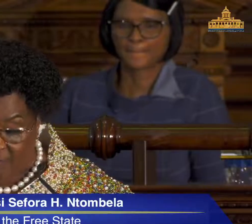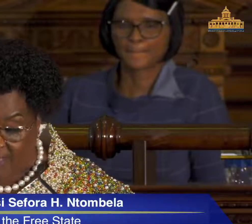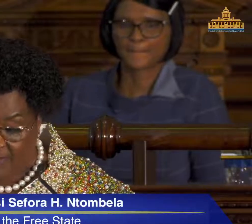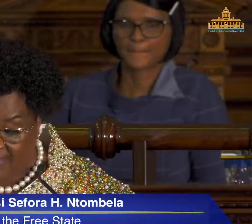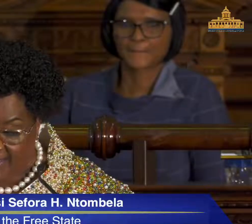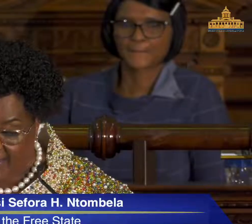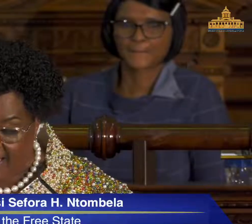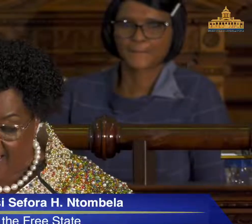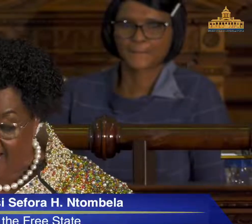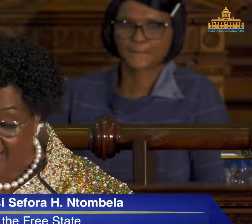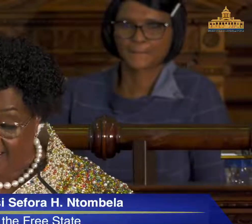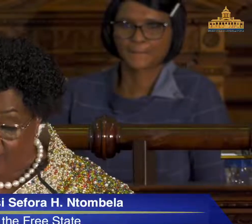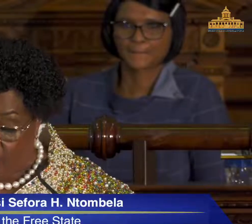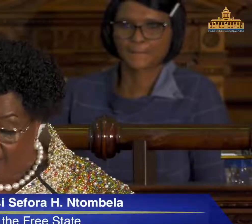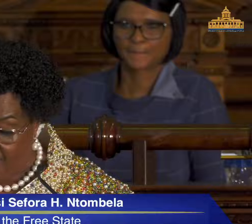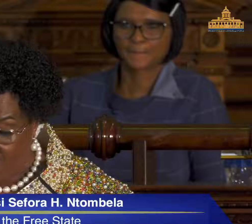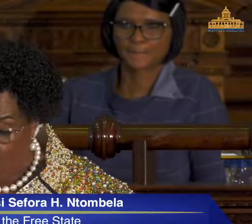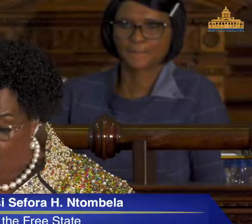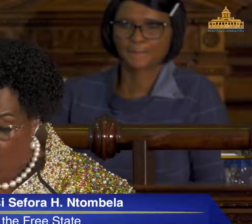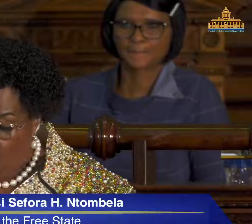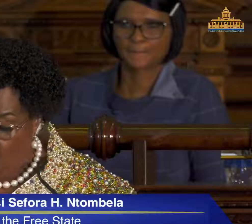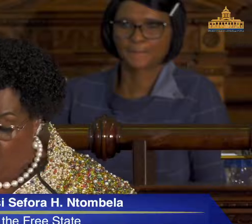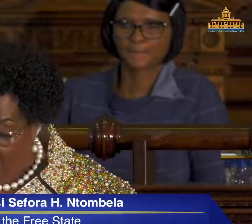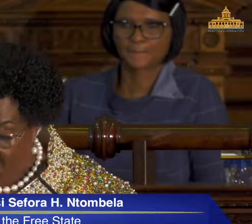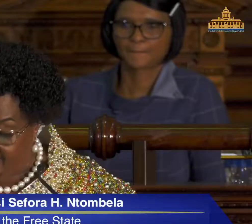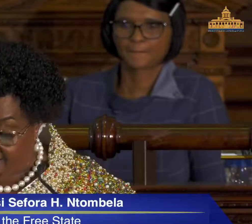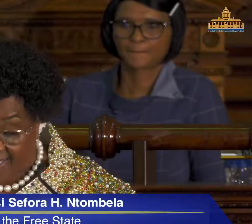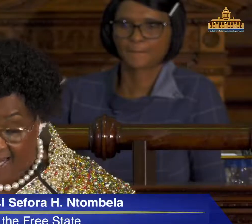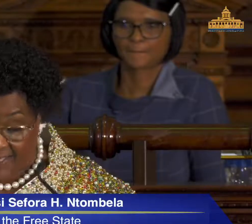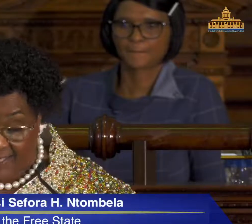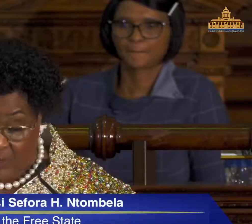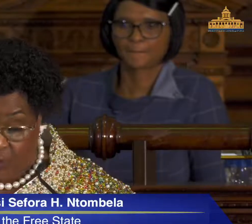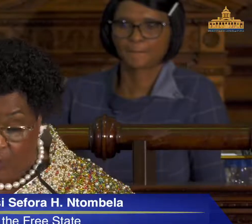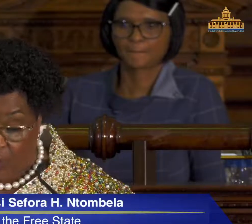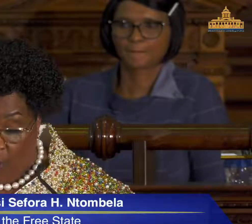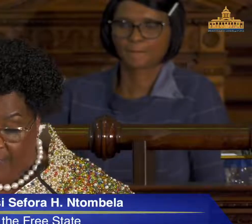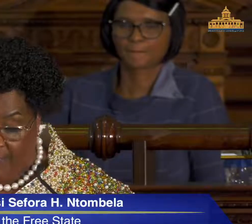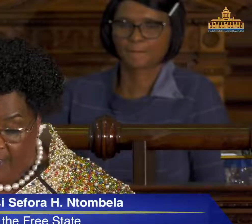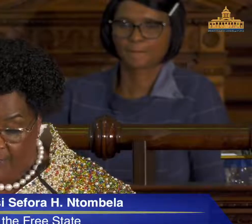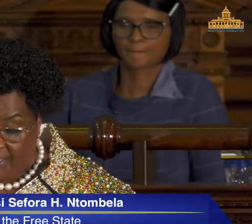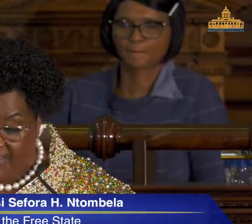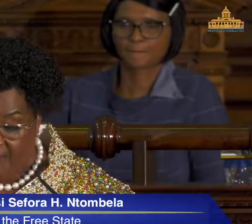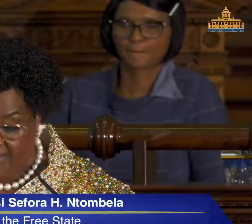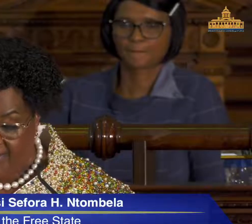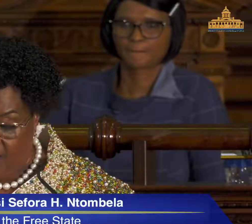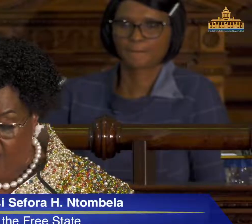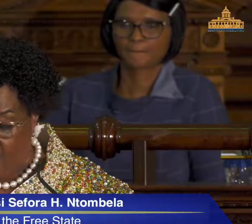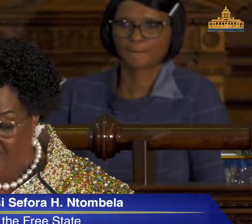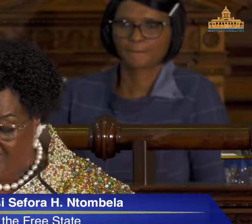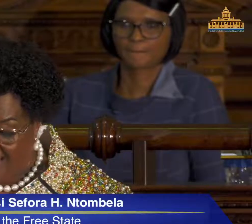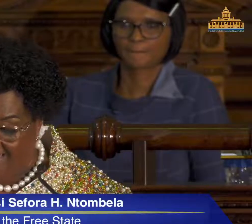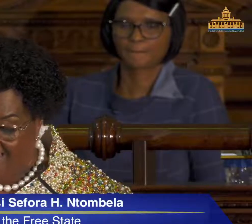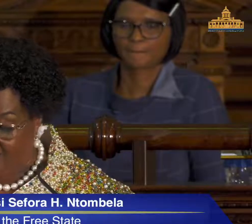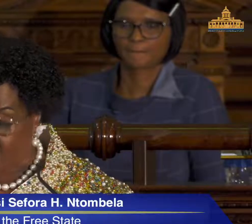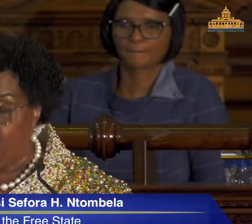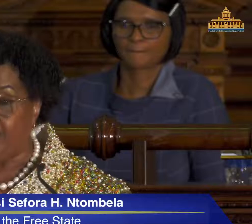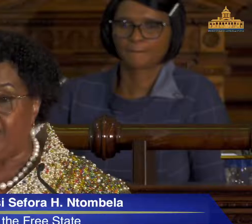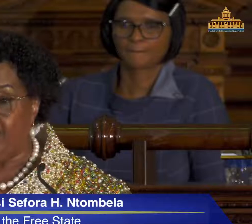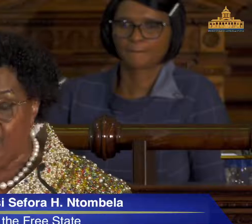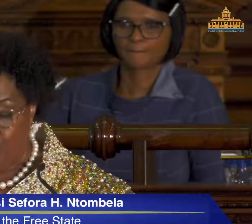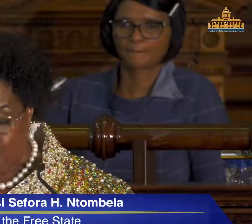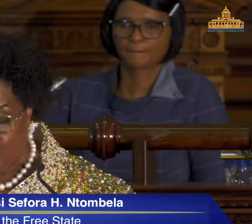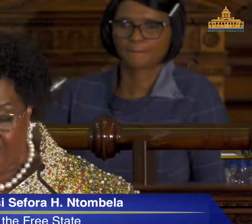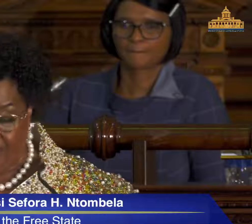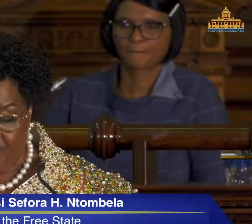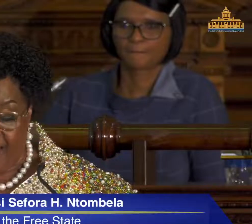their public administration learnership program. We were central in ensuring work placement for